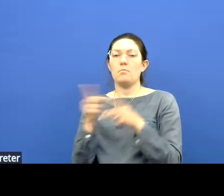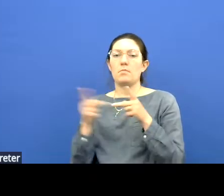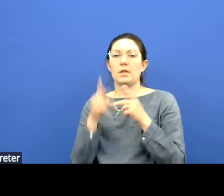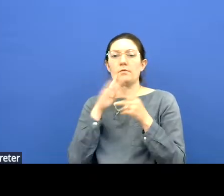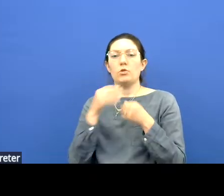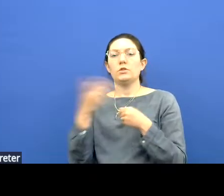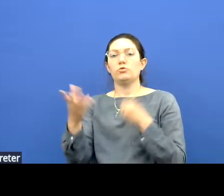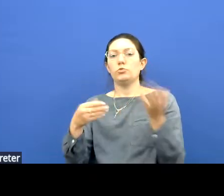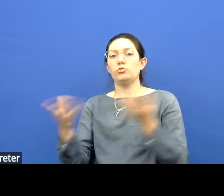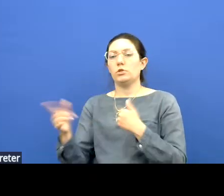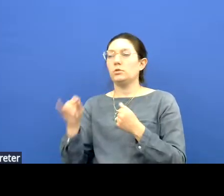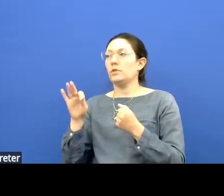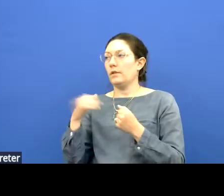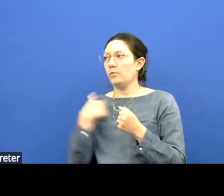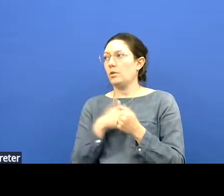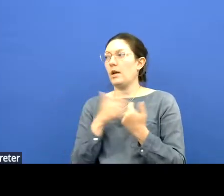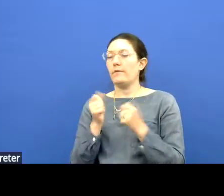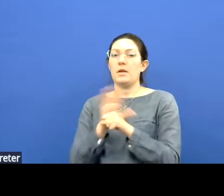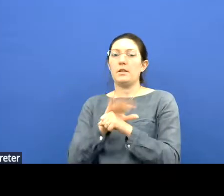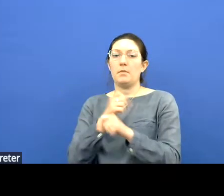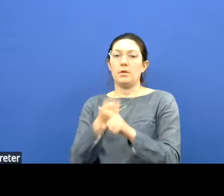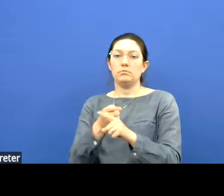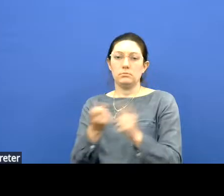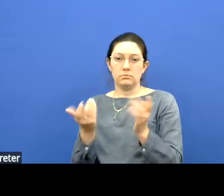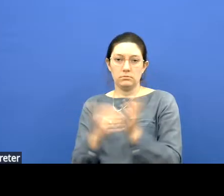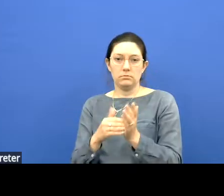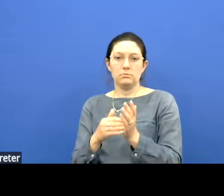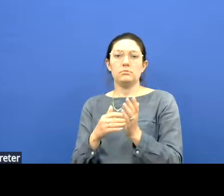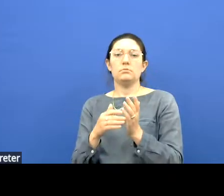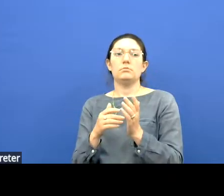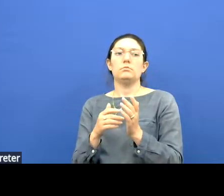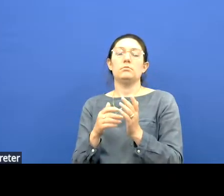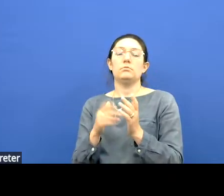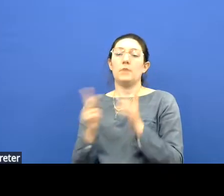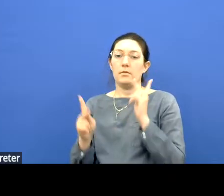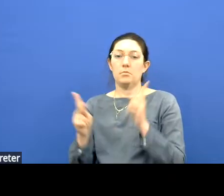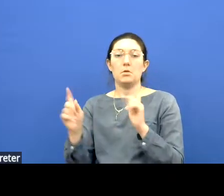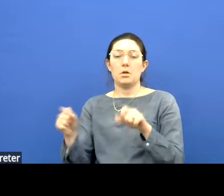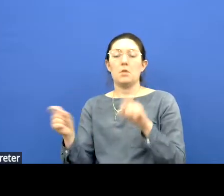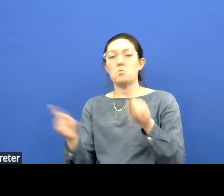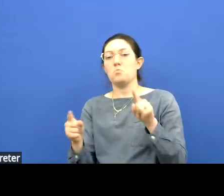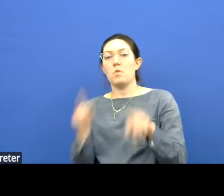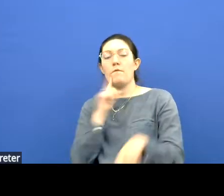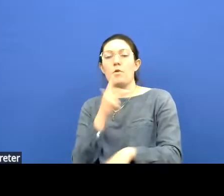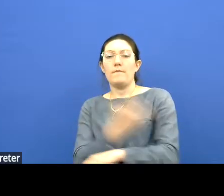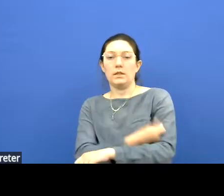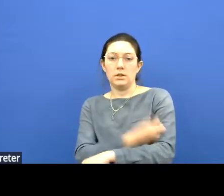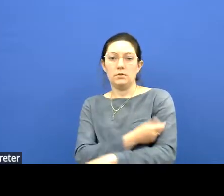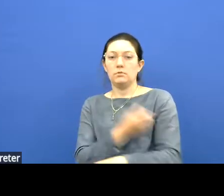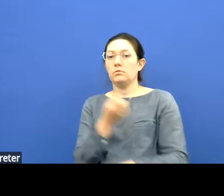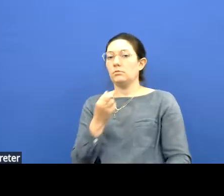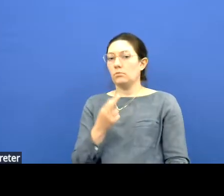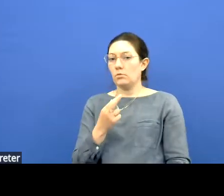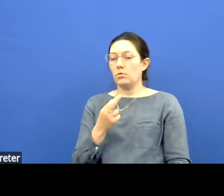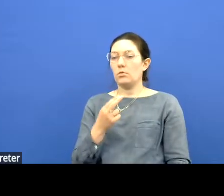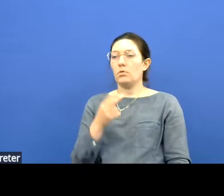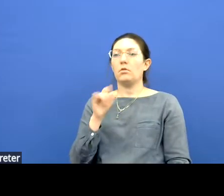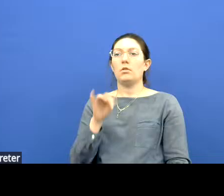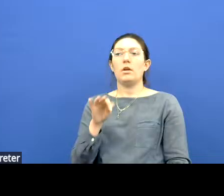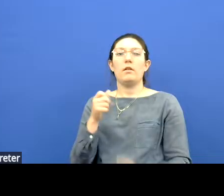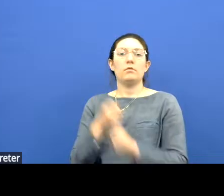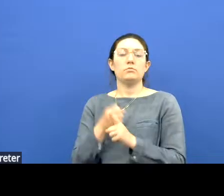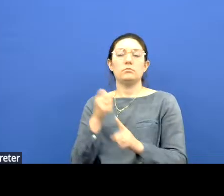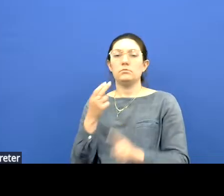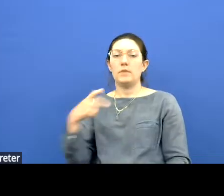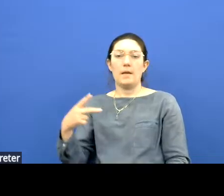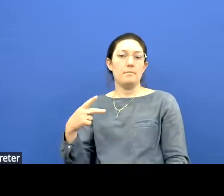another pandemic. If anyone who was there got their vaccines there, or if we ever had like a hepatitis outbreak